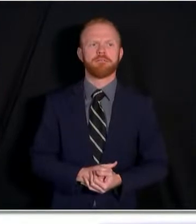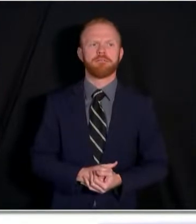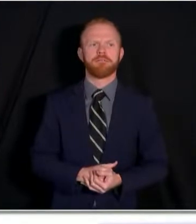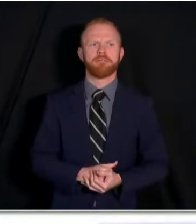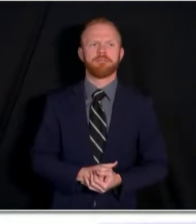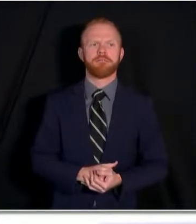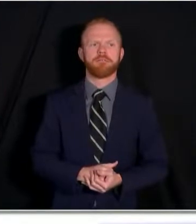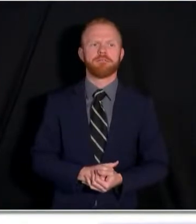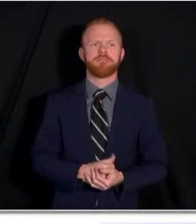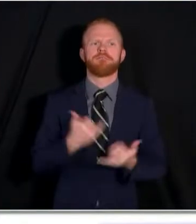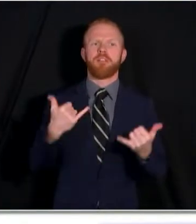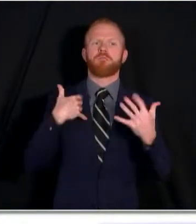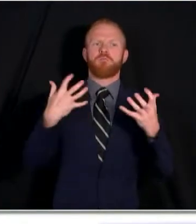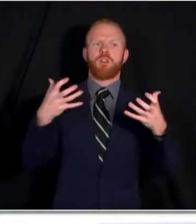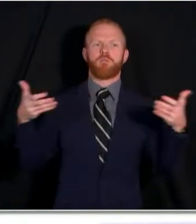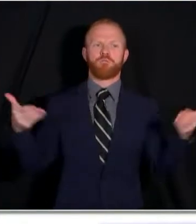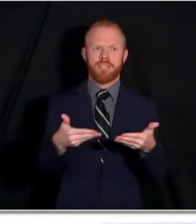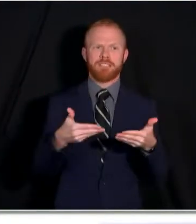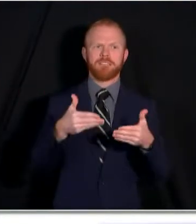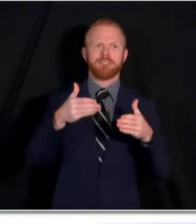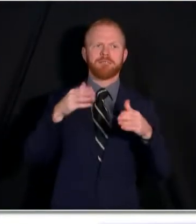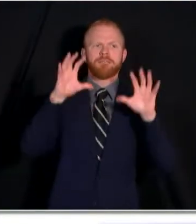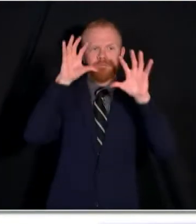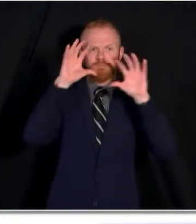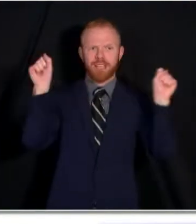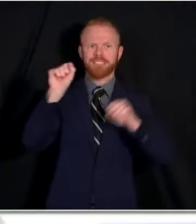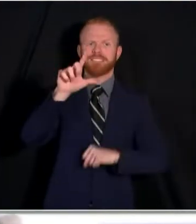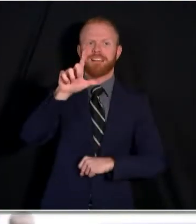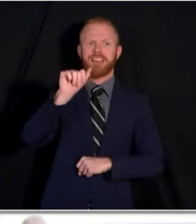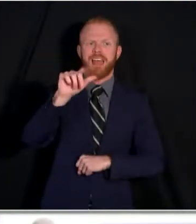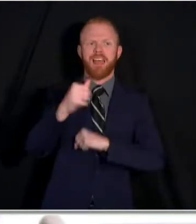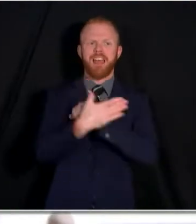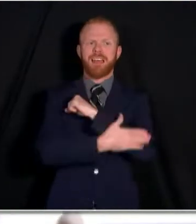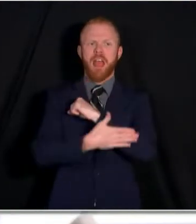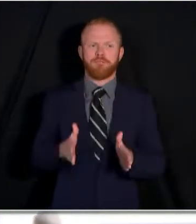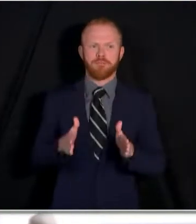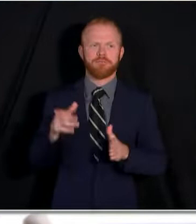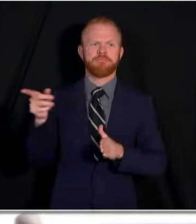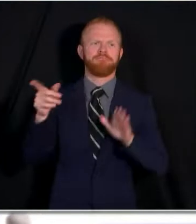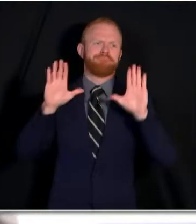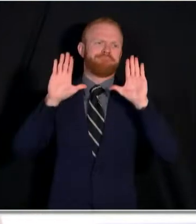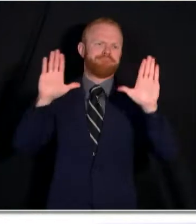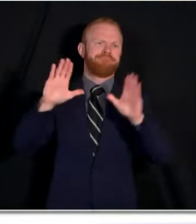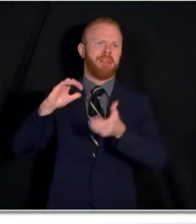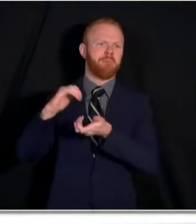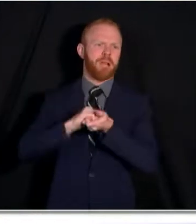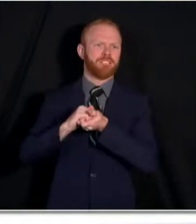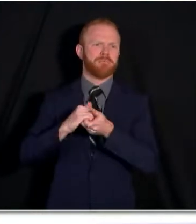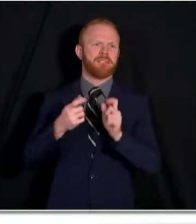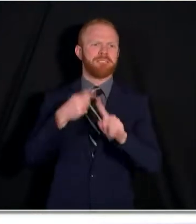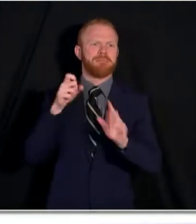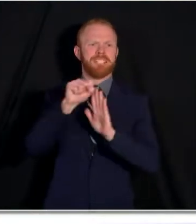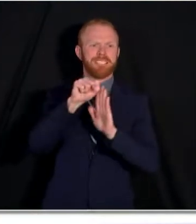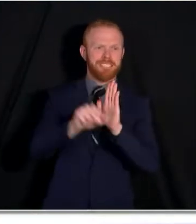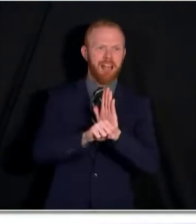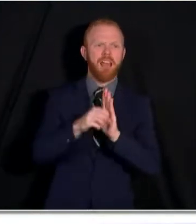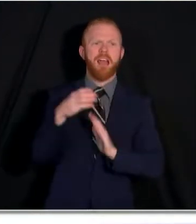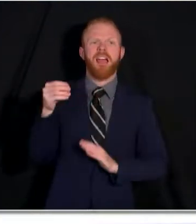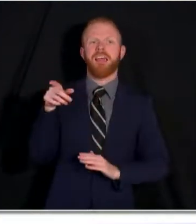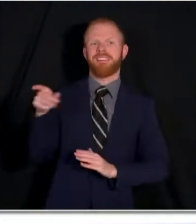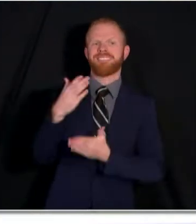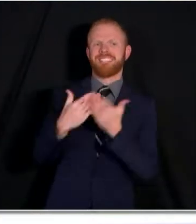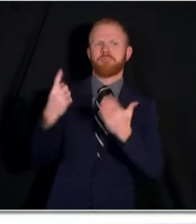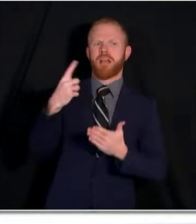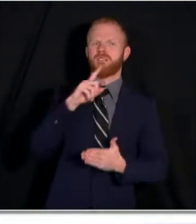President of the LA County Board of Supervisors, an extraordinary partner and someone that's working hand in glove